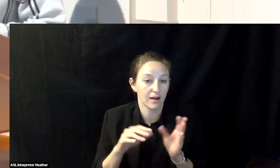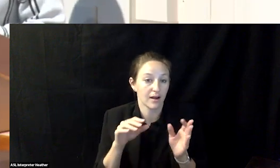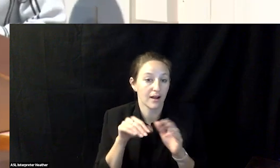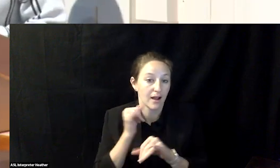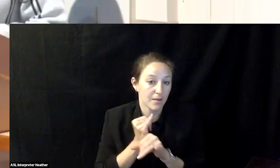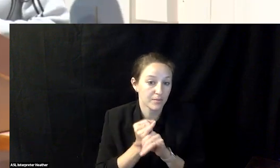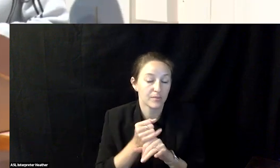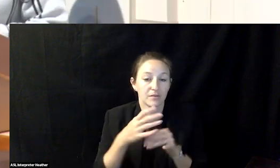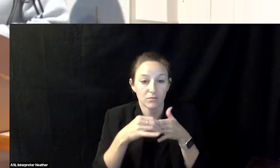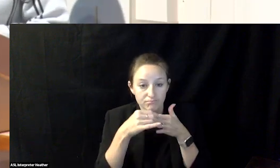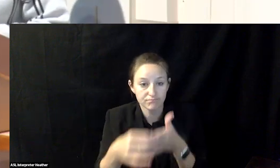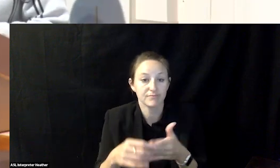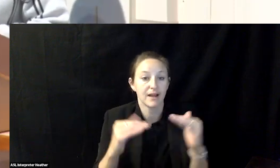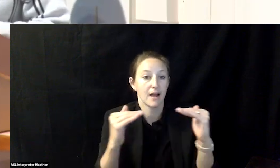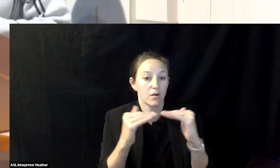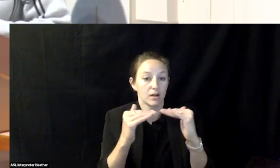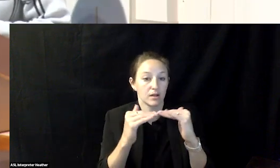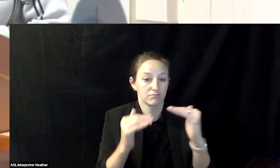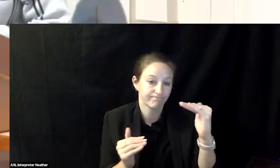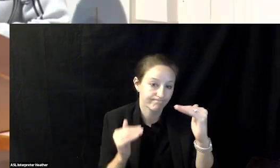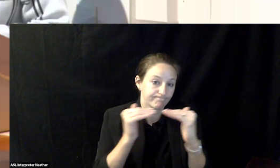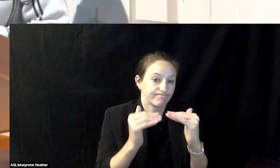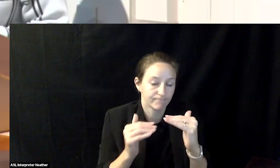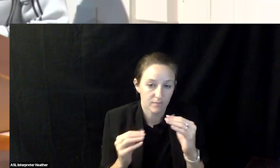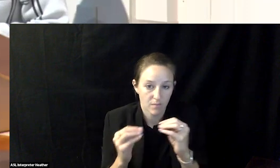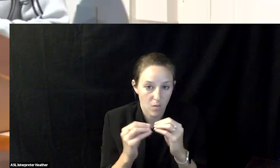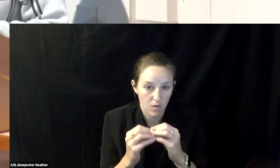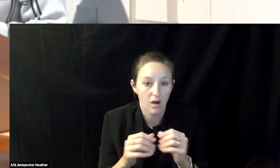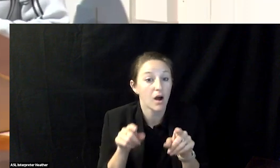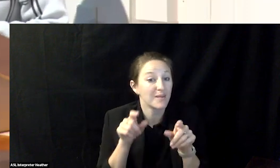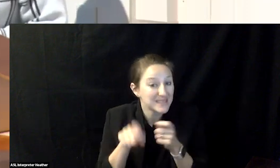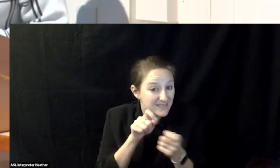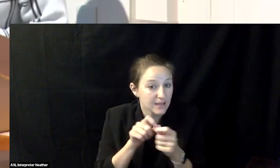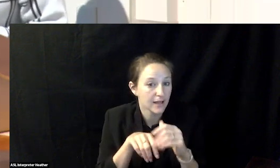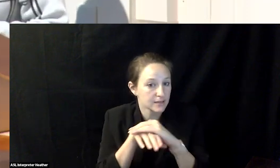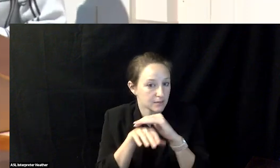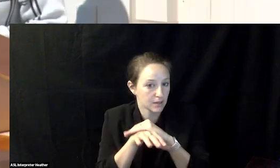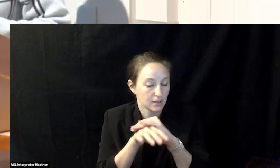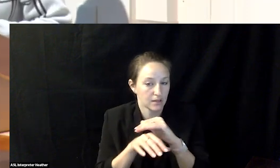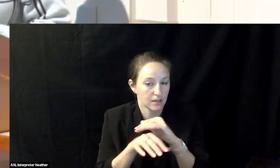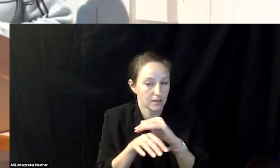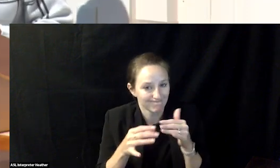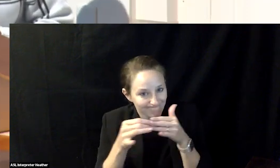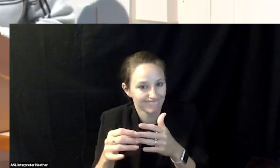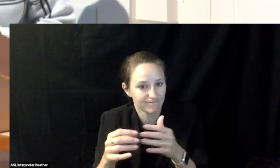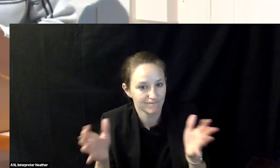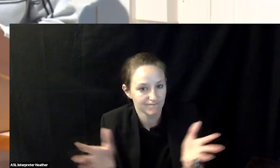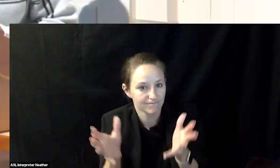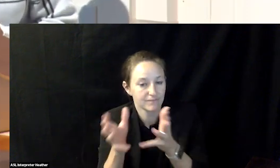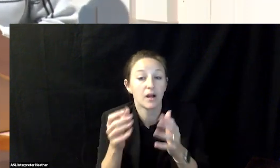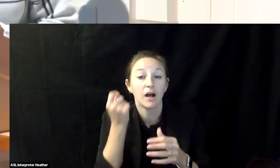access forward, and specifically to drive accessibility forward and to make it very clear that disability is